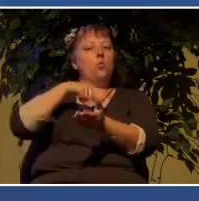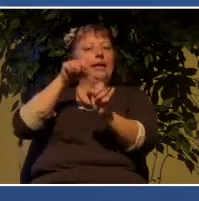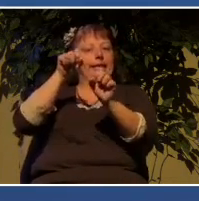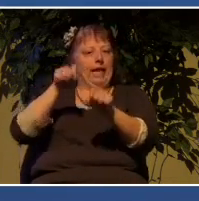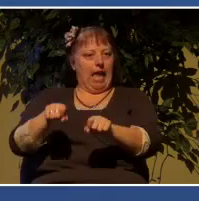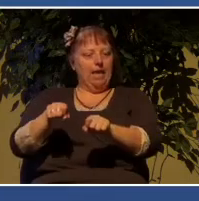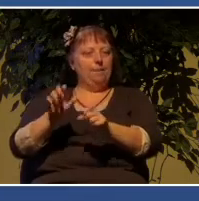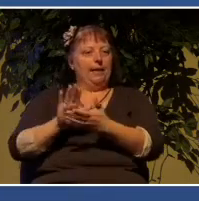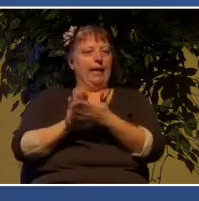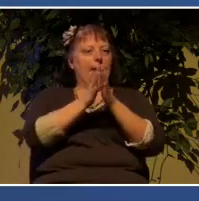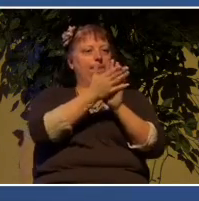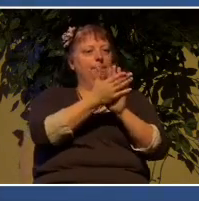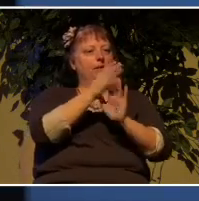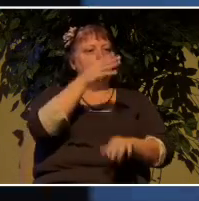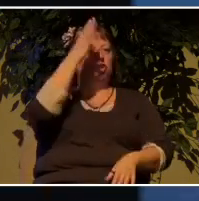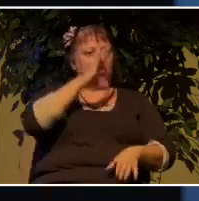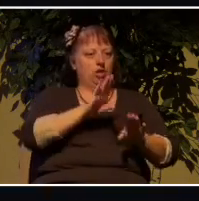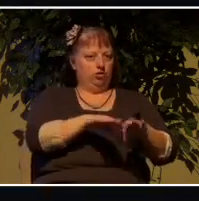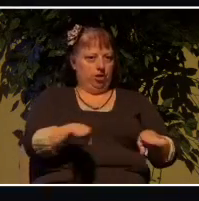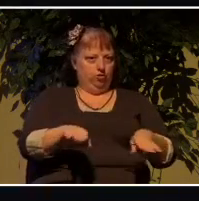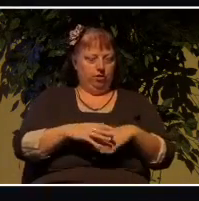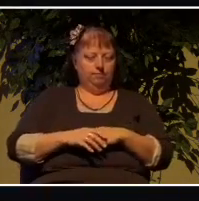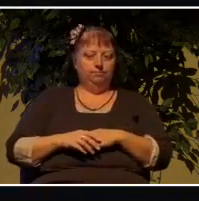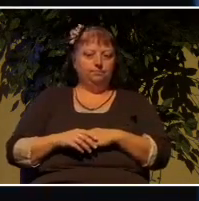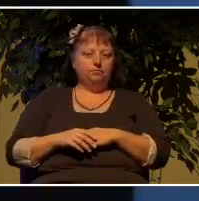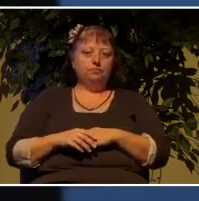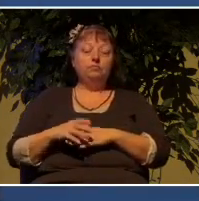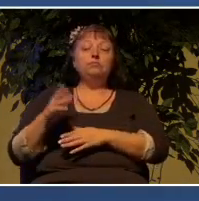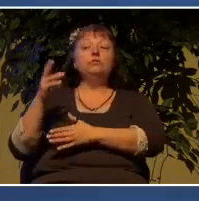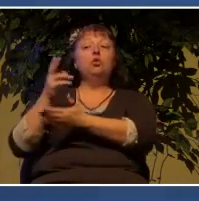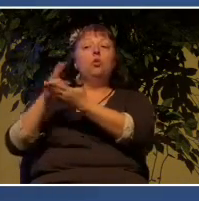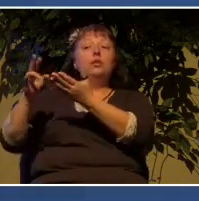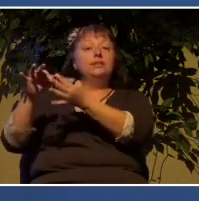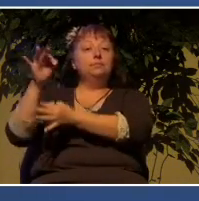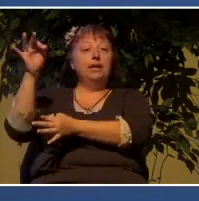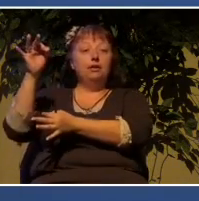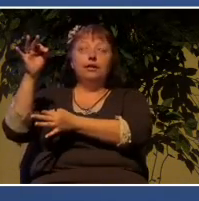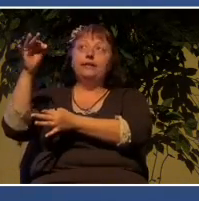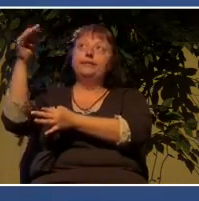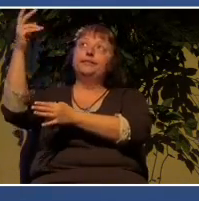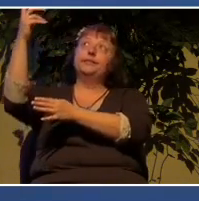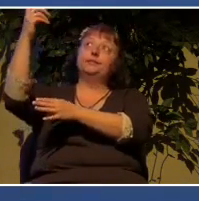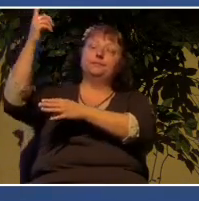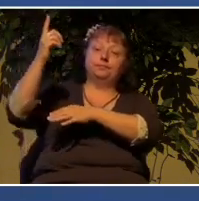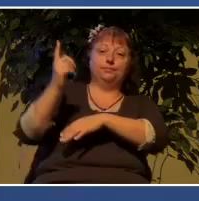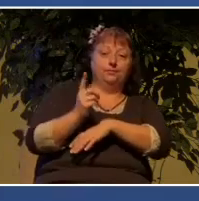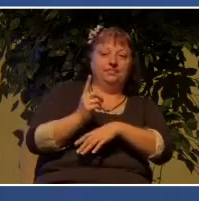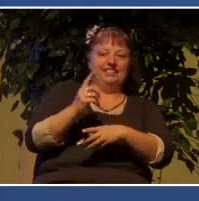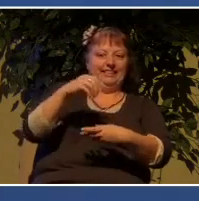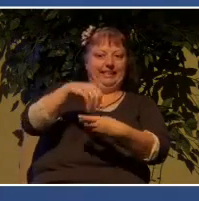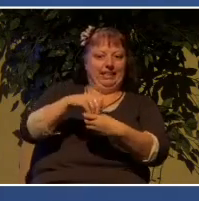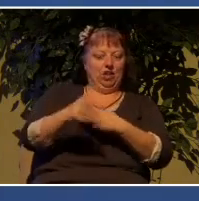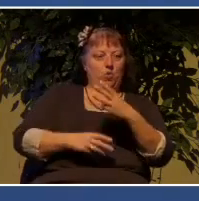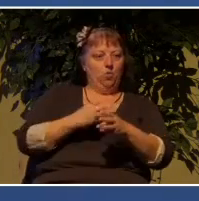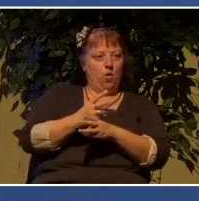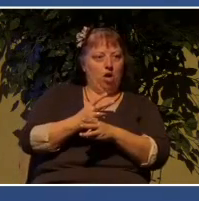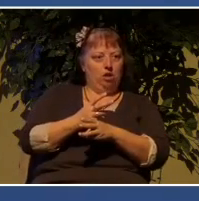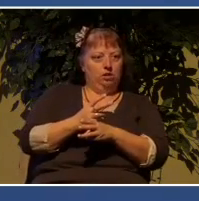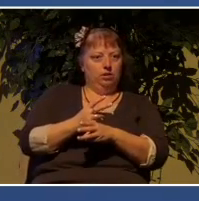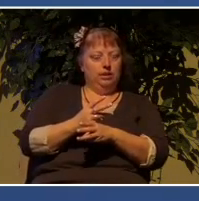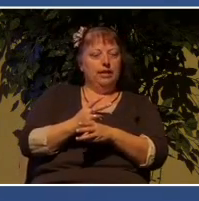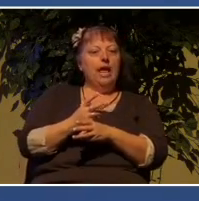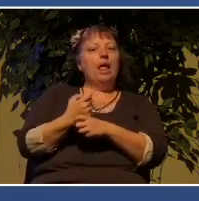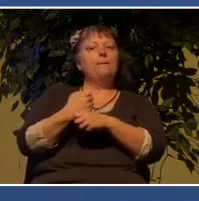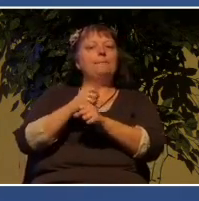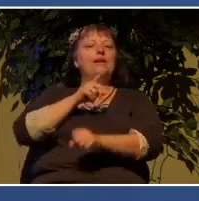Spirit is the one who comes into the world to make real the blessings